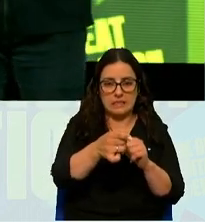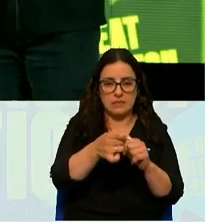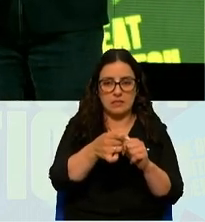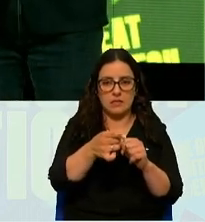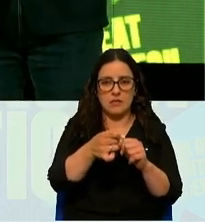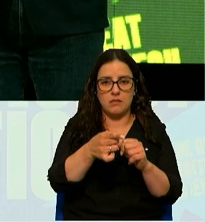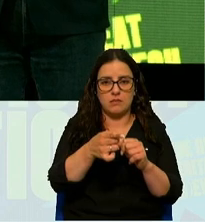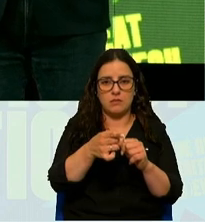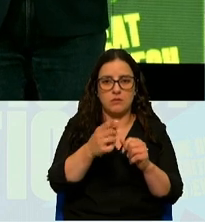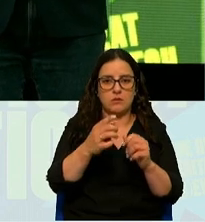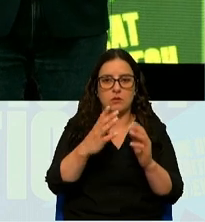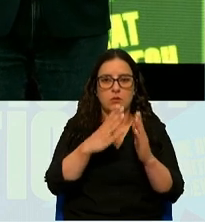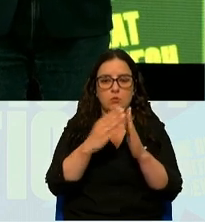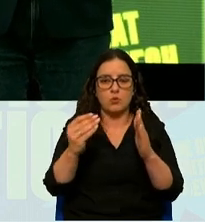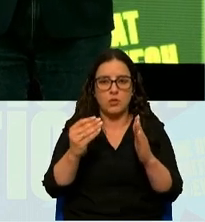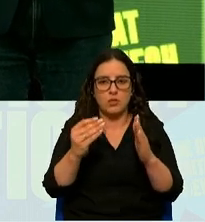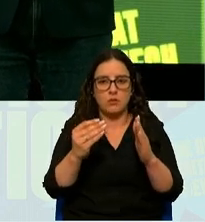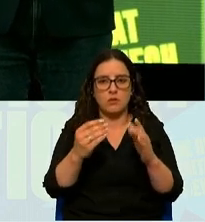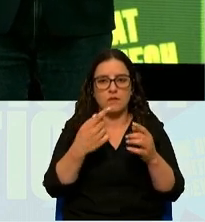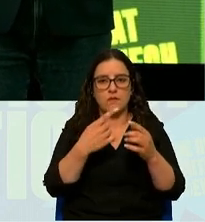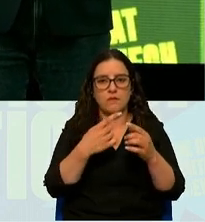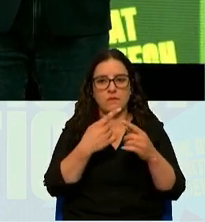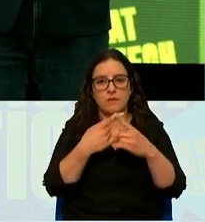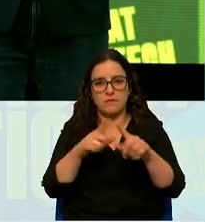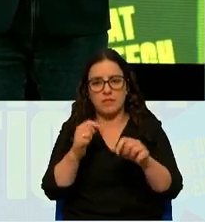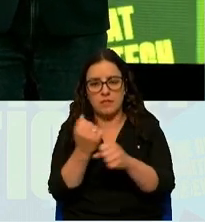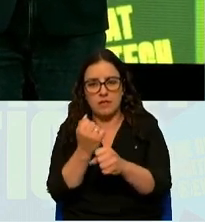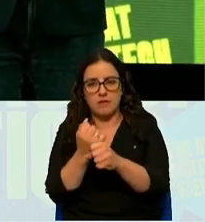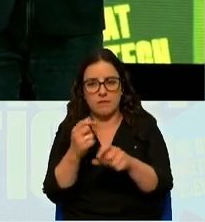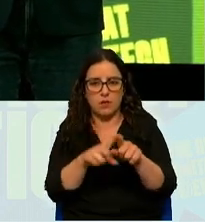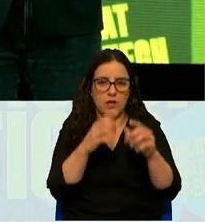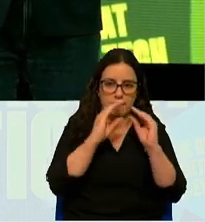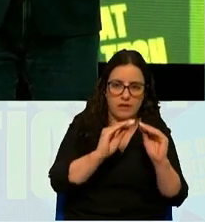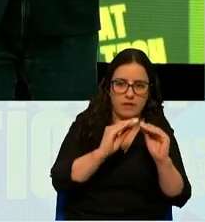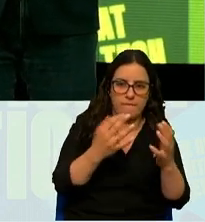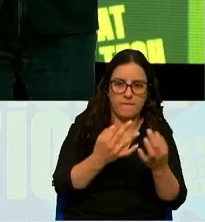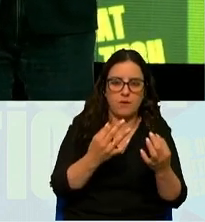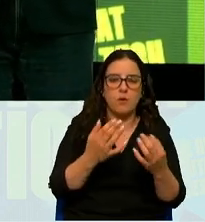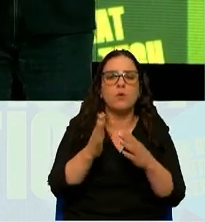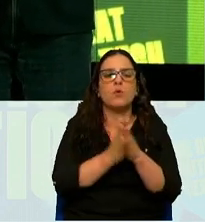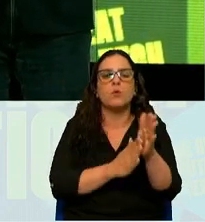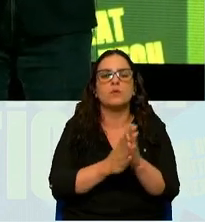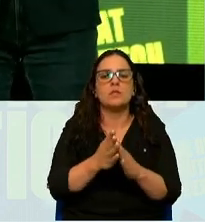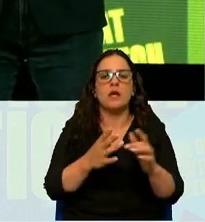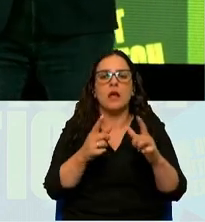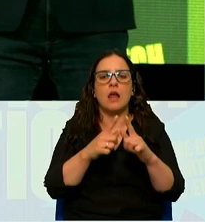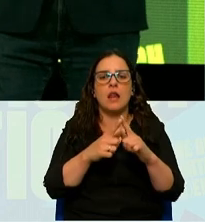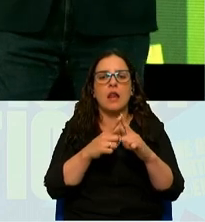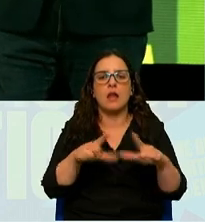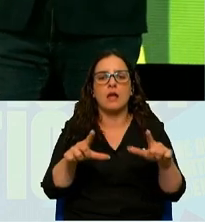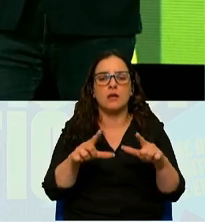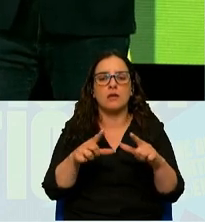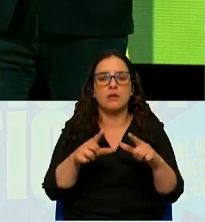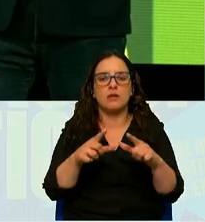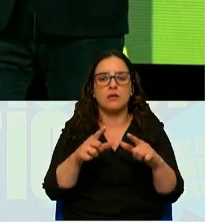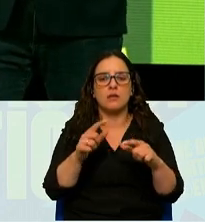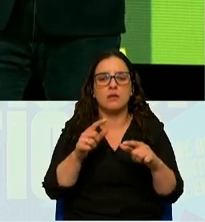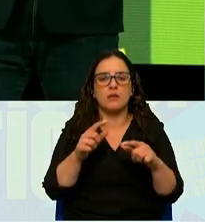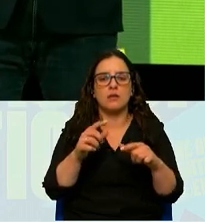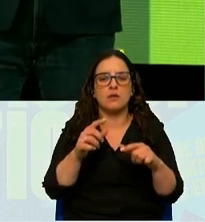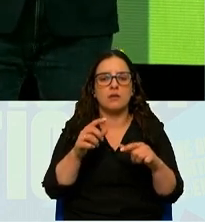task than the one that it was trained for, what you use is natural language. So you don't need to customize these